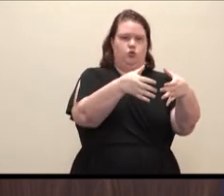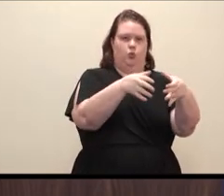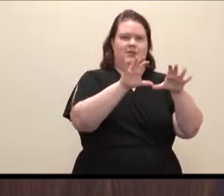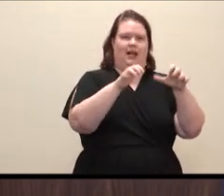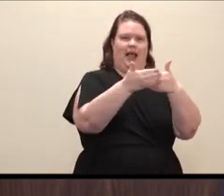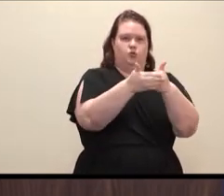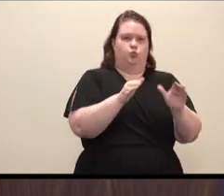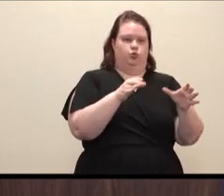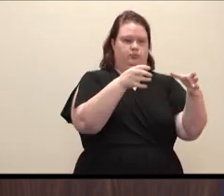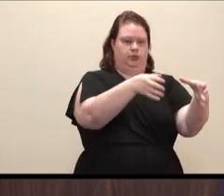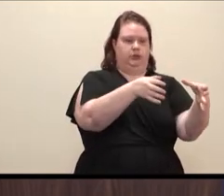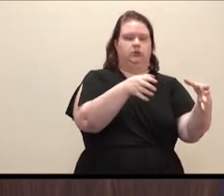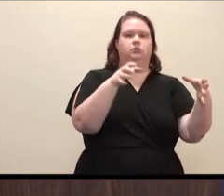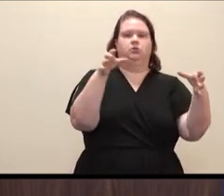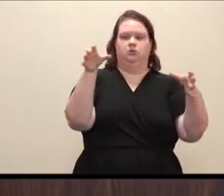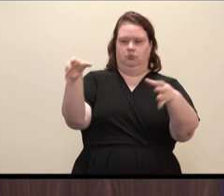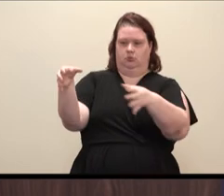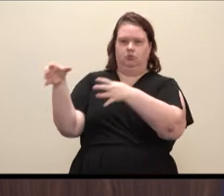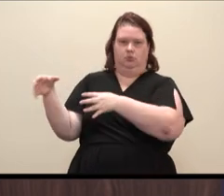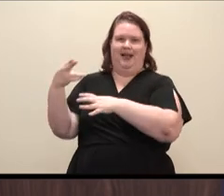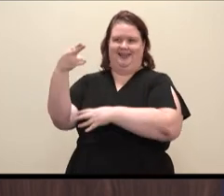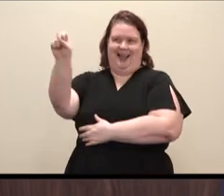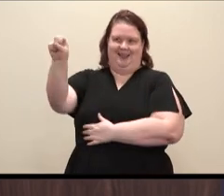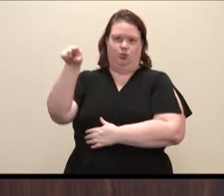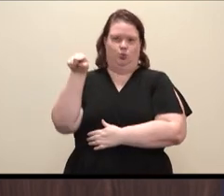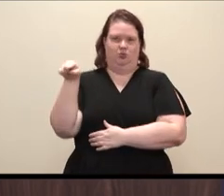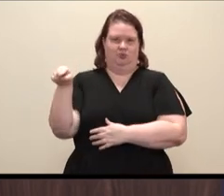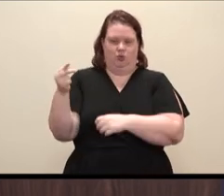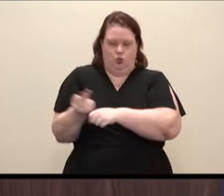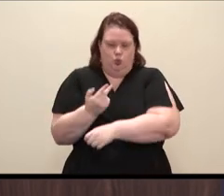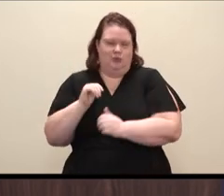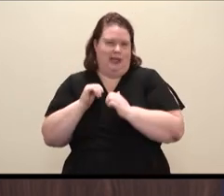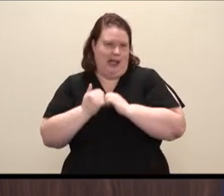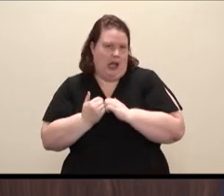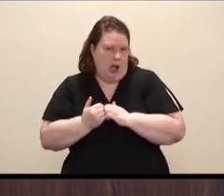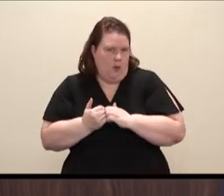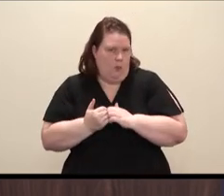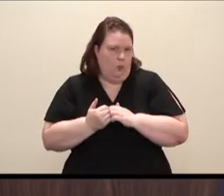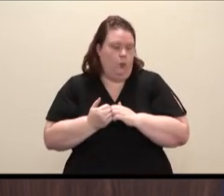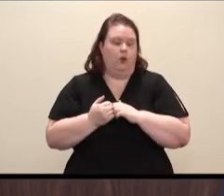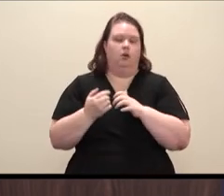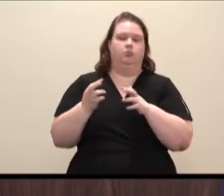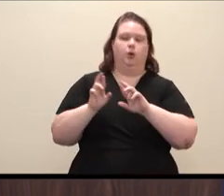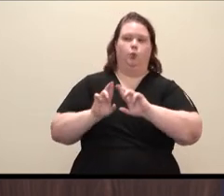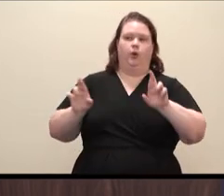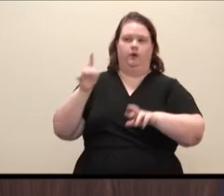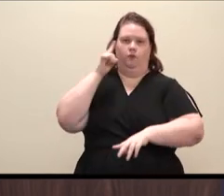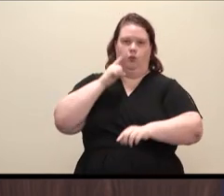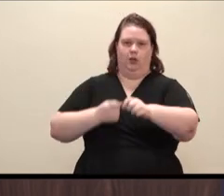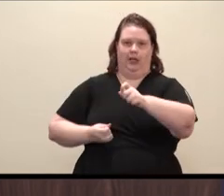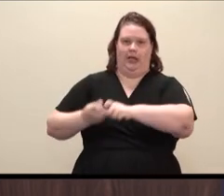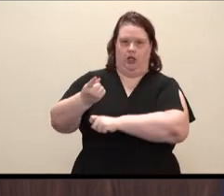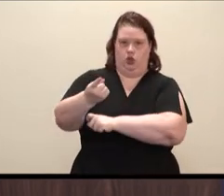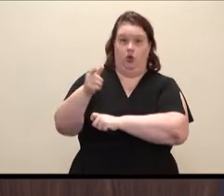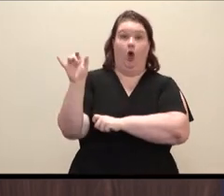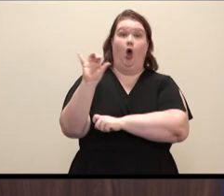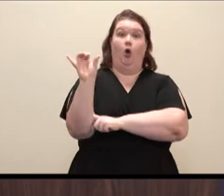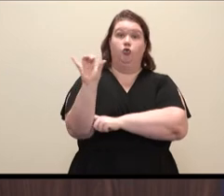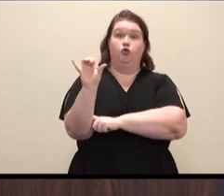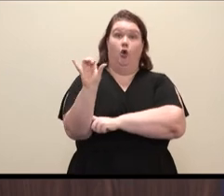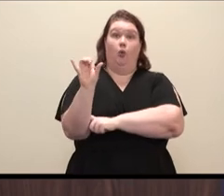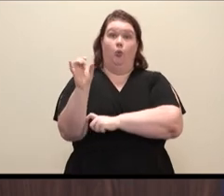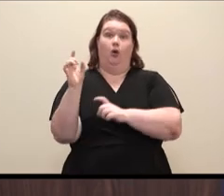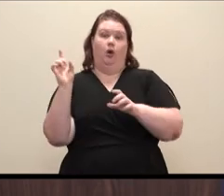and ensuring that we have that in a really good place heading into next year, as well as our inclusion